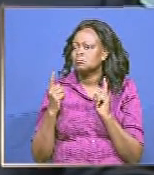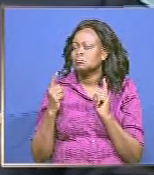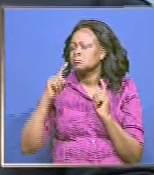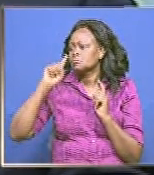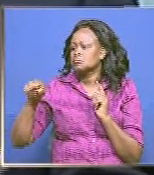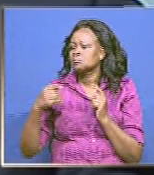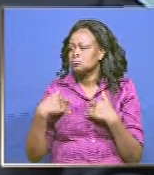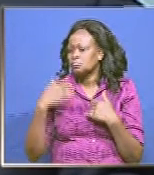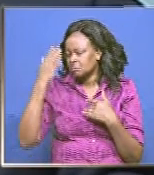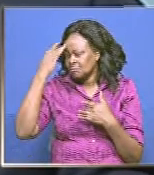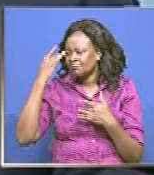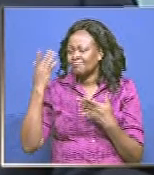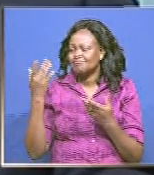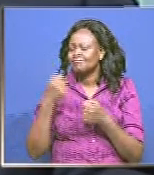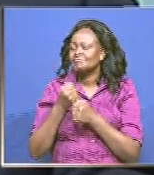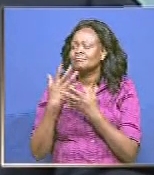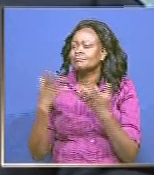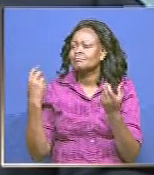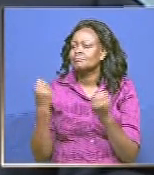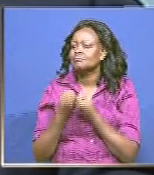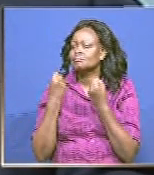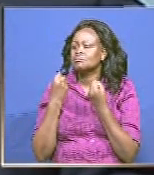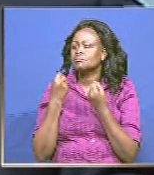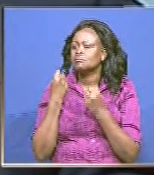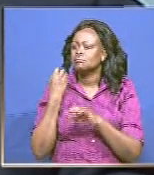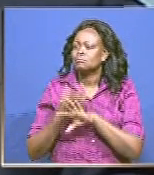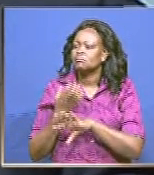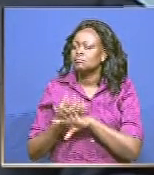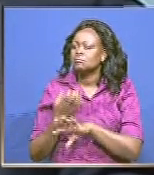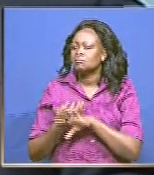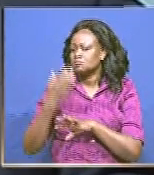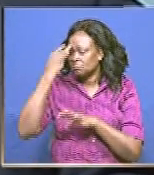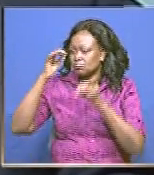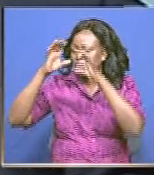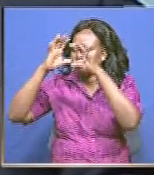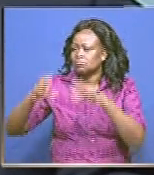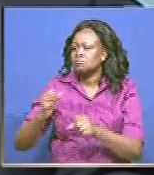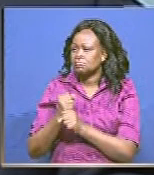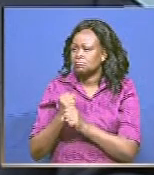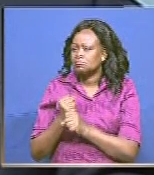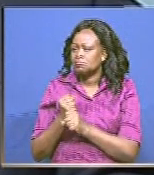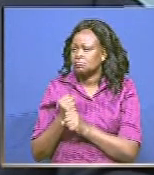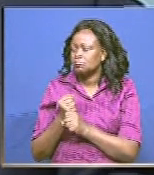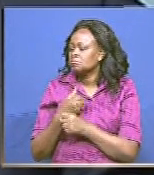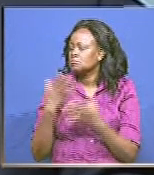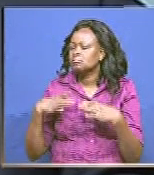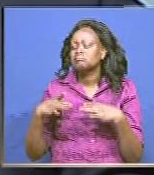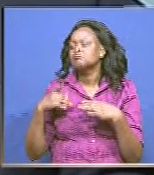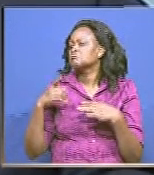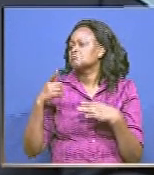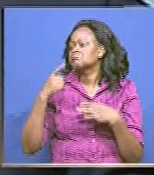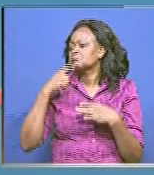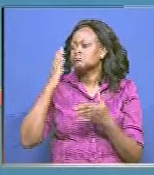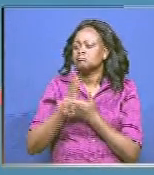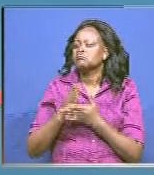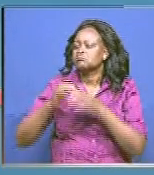because we are contradicting things, in my view. Yes. What we are saying, devolution is working. Everyone says that. Mm-hmm. Is devolution, it working now